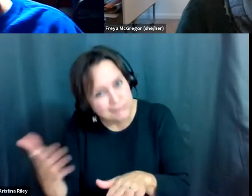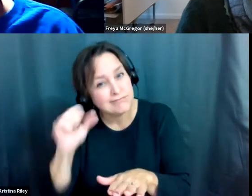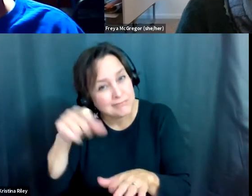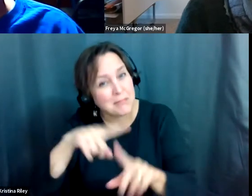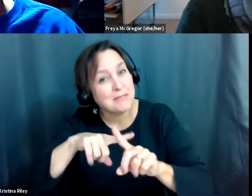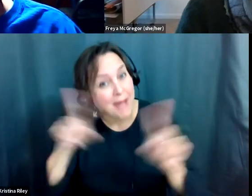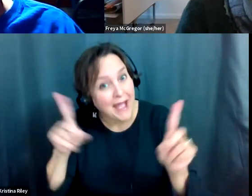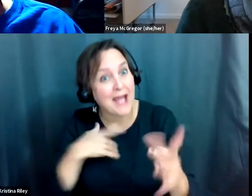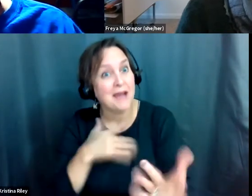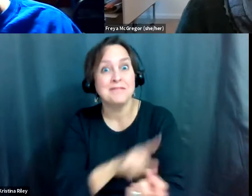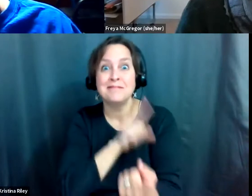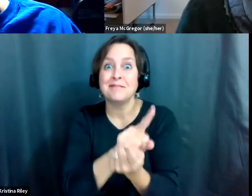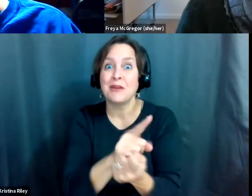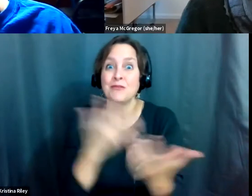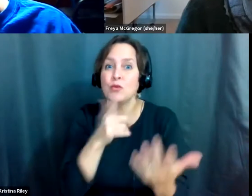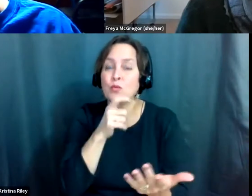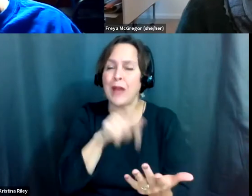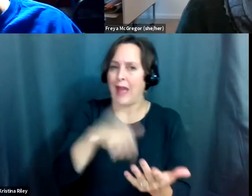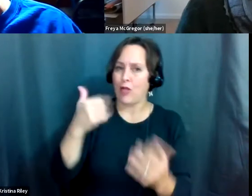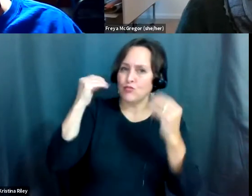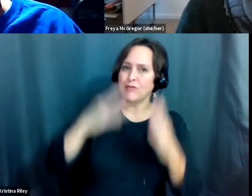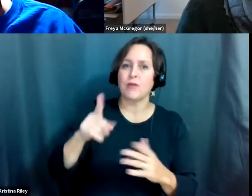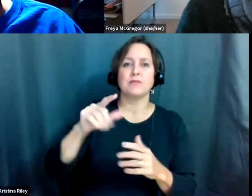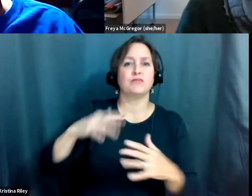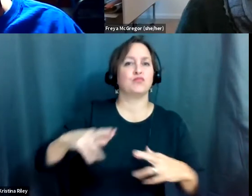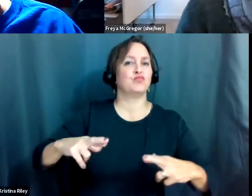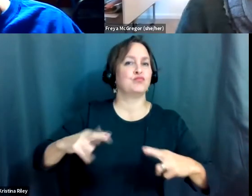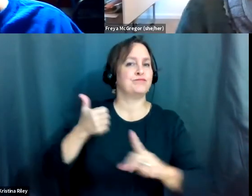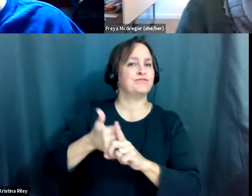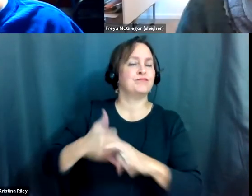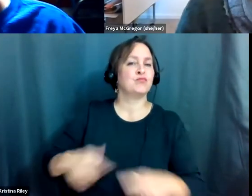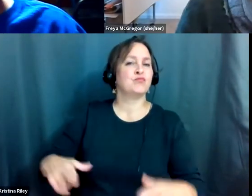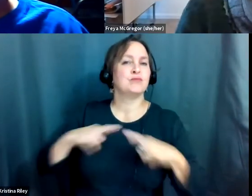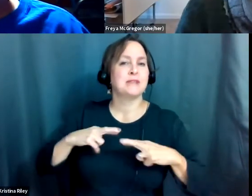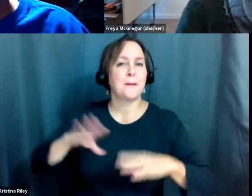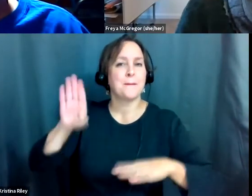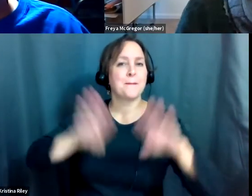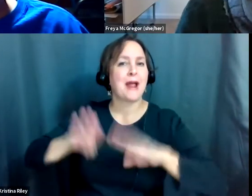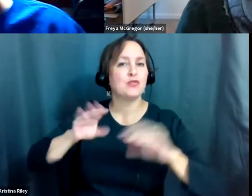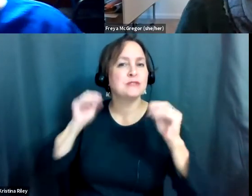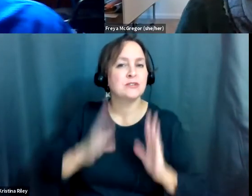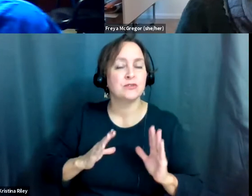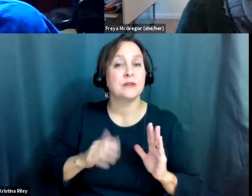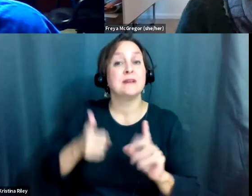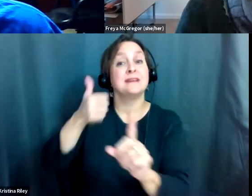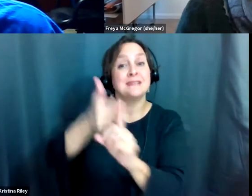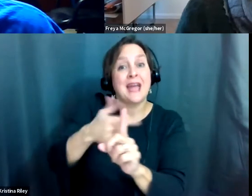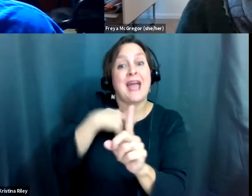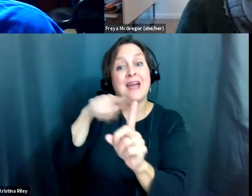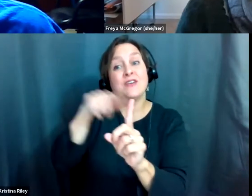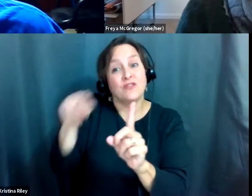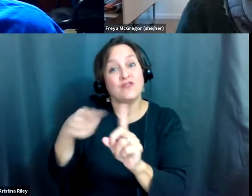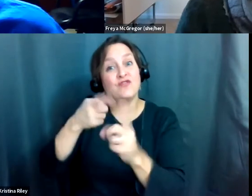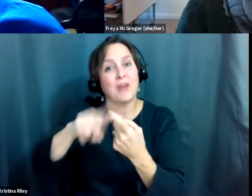I met another professor who's a retired biology professor, who has a friend who's blind, who's interested in